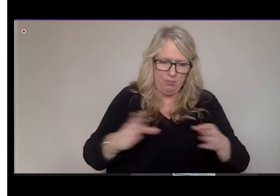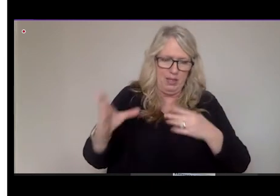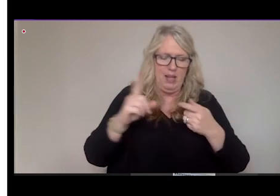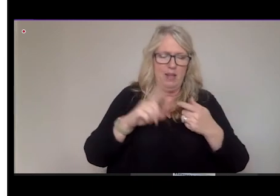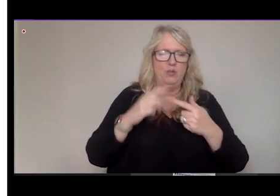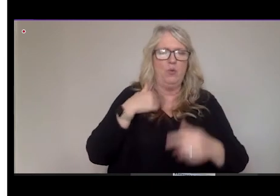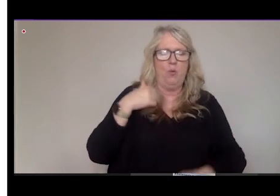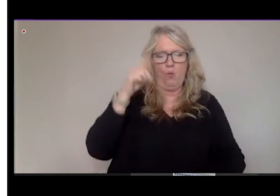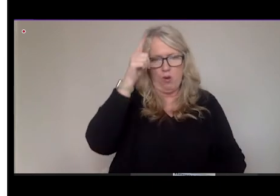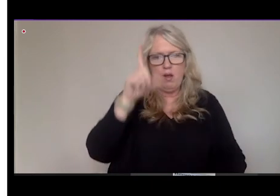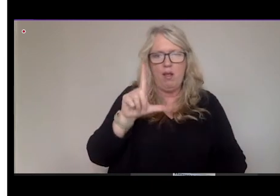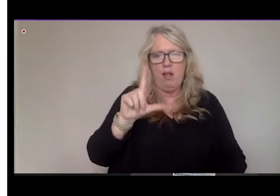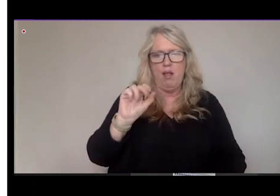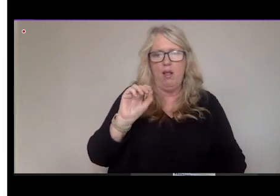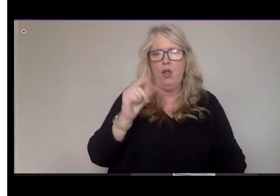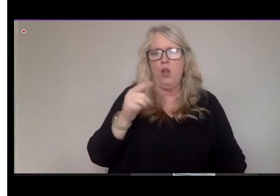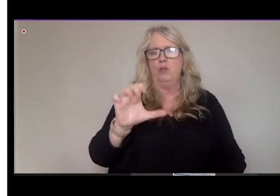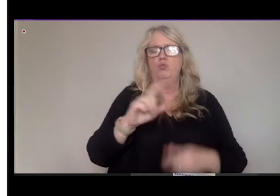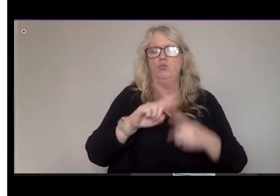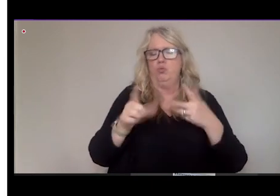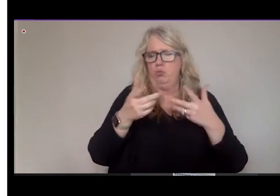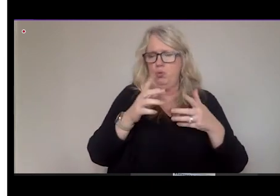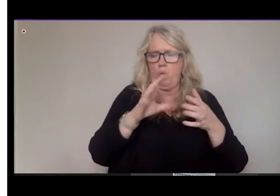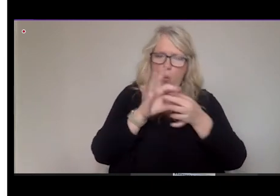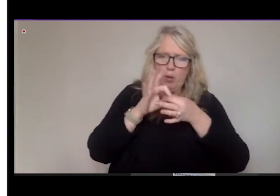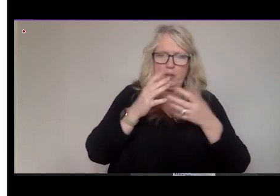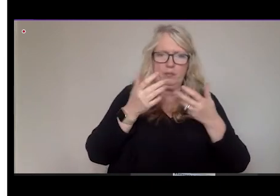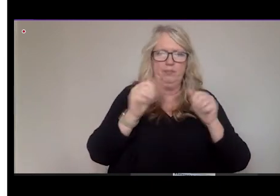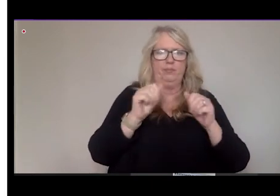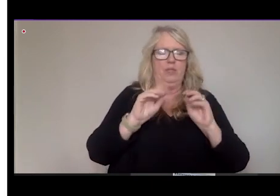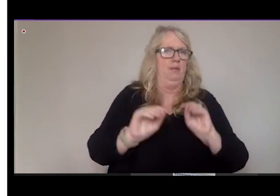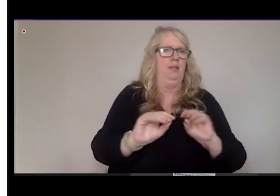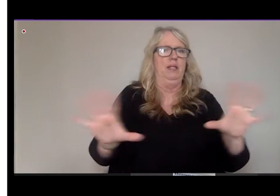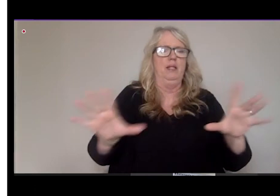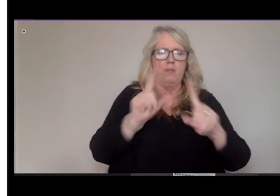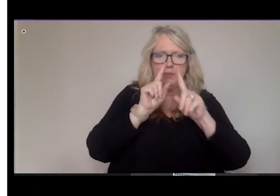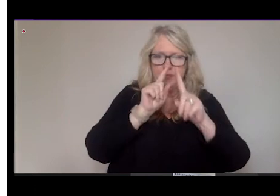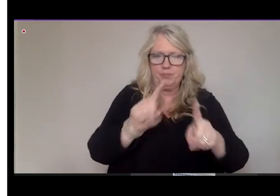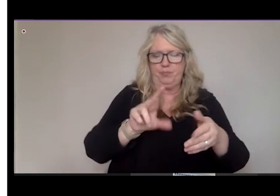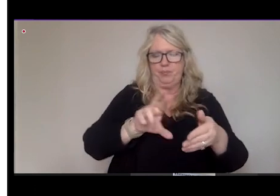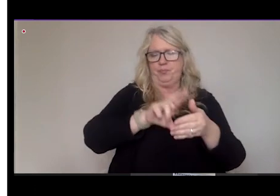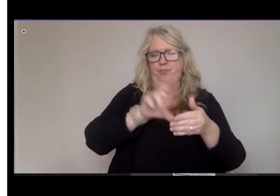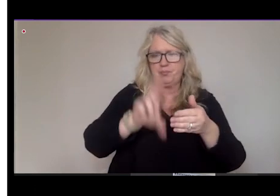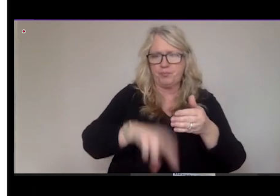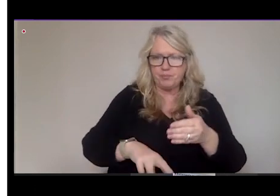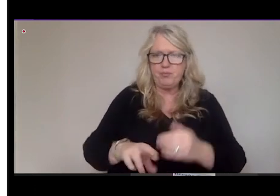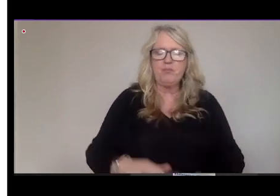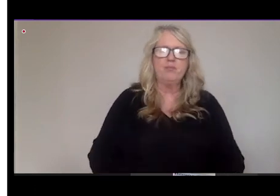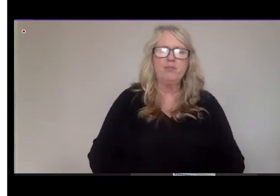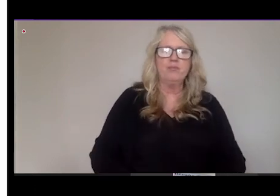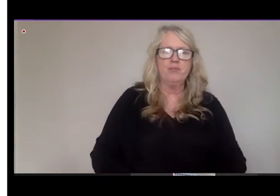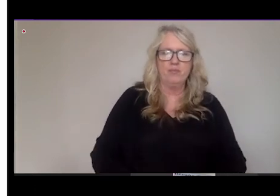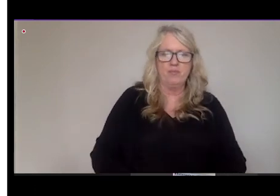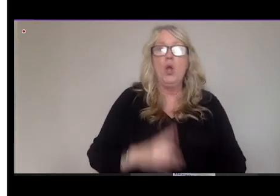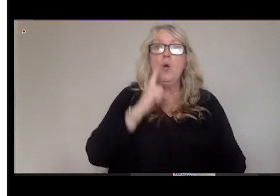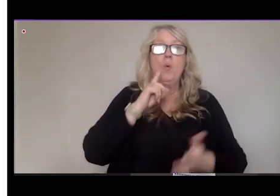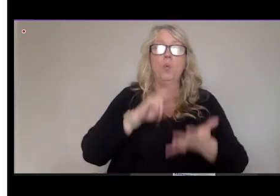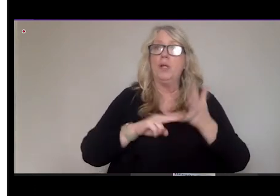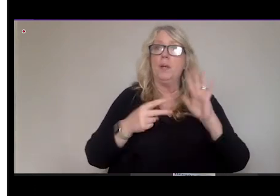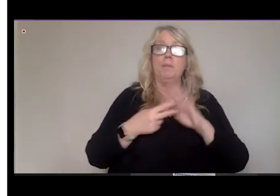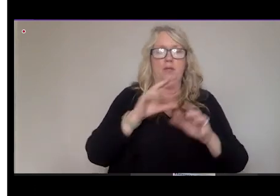with an action plan or a logic model, some way to organize the effort. There's clear objectives and outcomes,